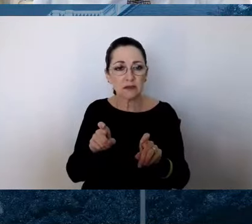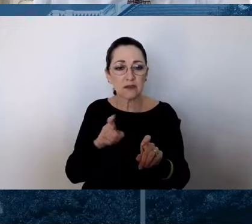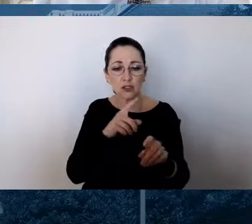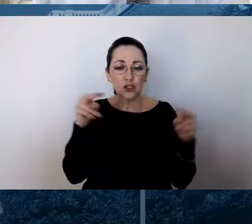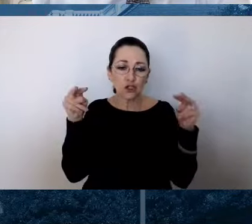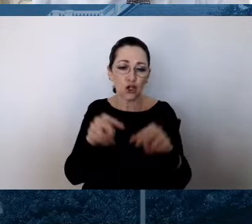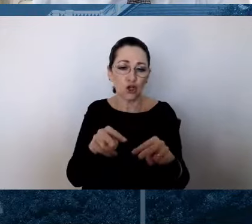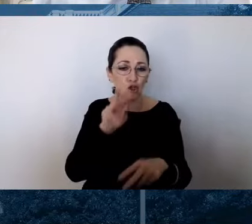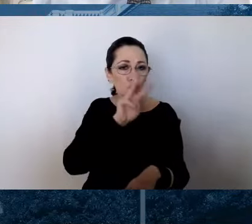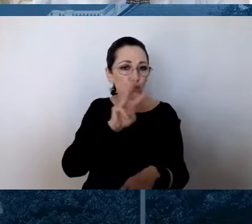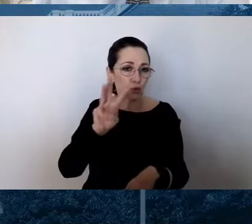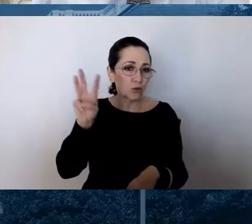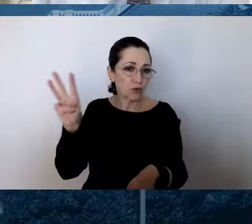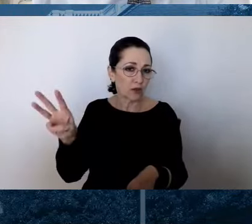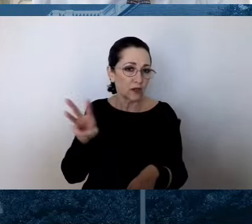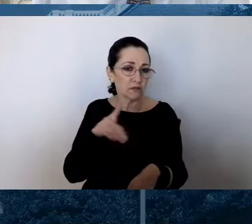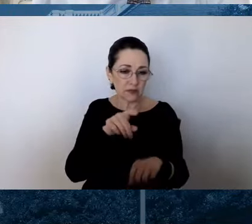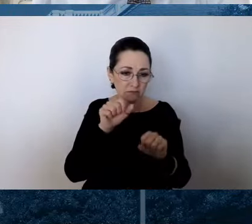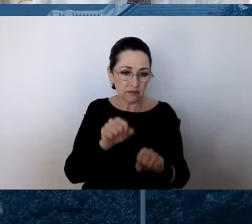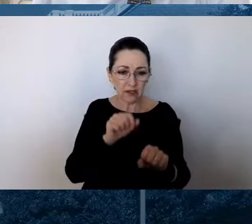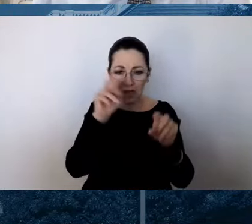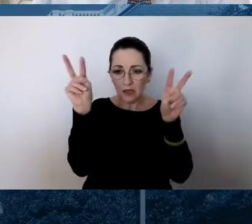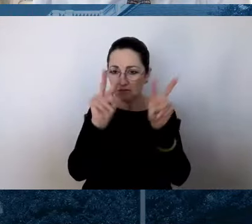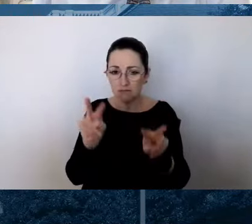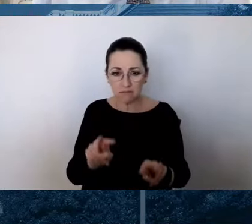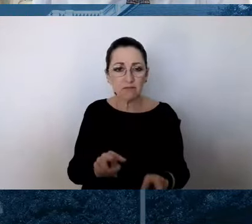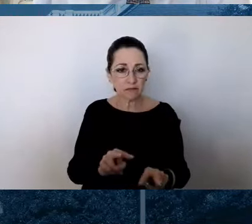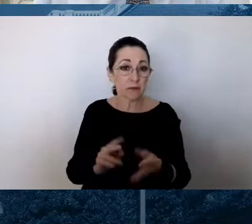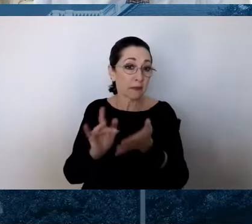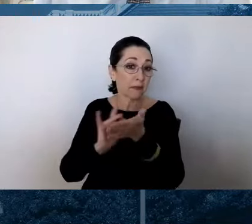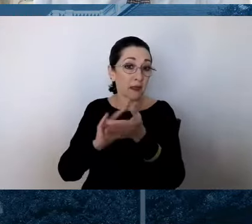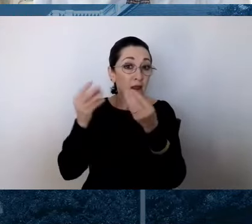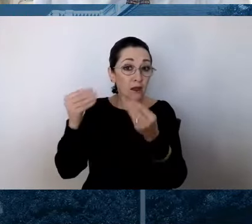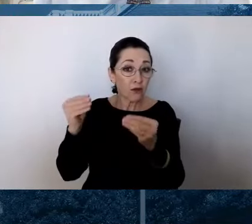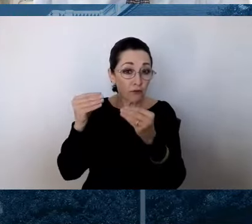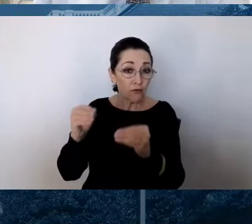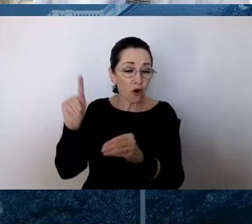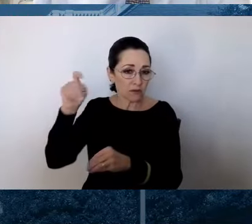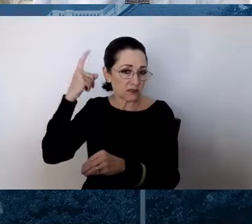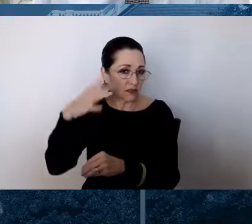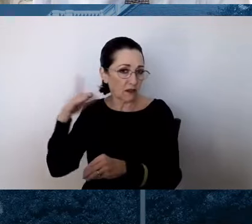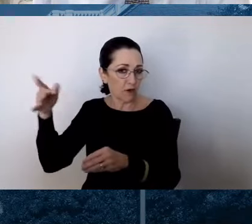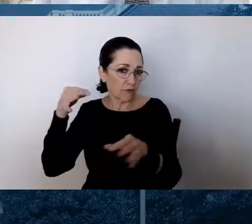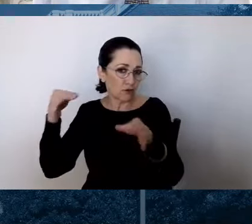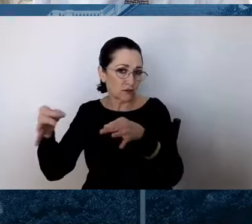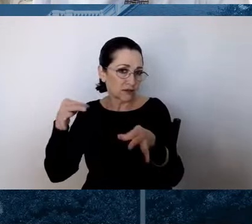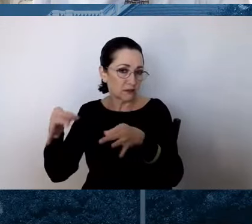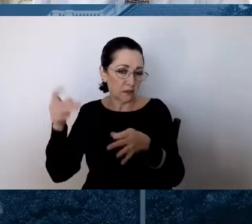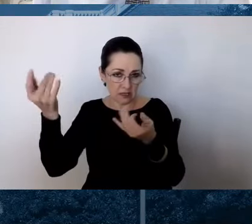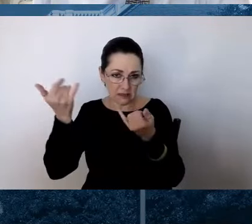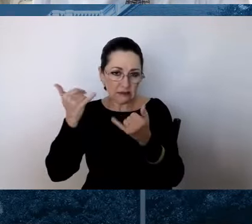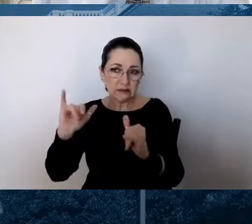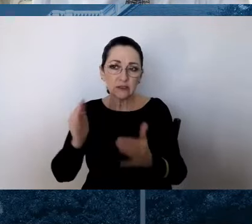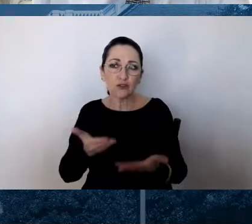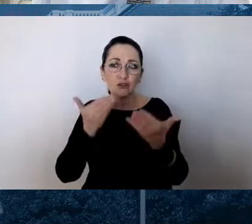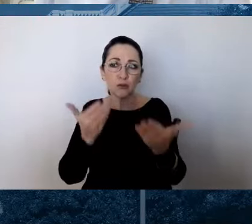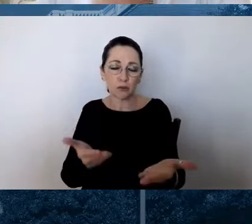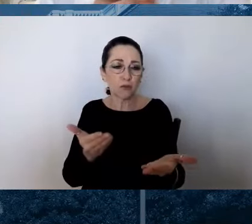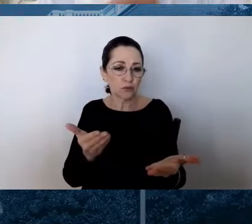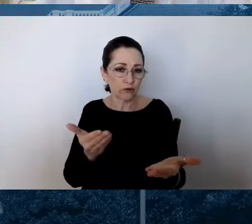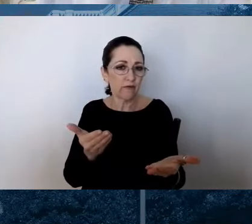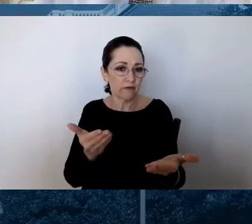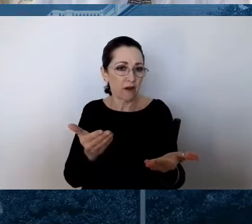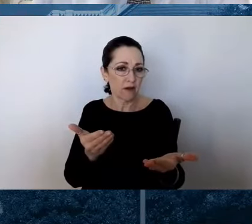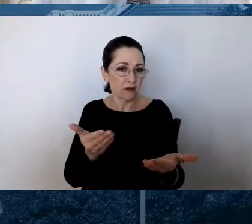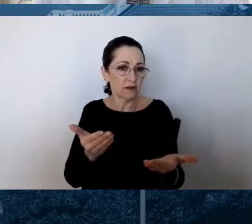coronavirus website, you can navigate that. Pharmacies, like the governor said and Dr. Rattay said, are still doing a large number of the